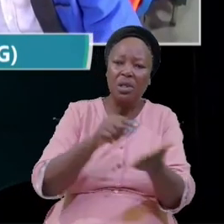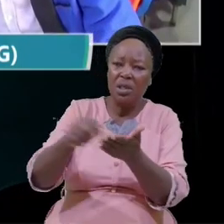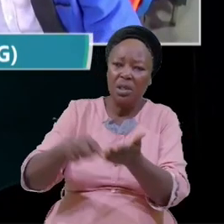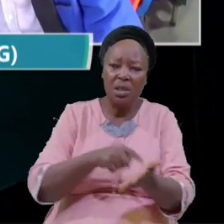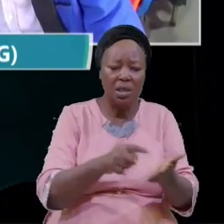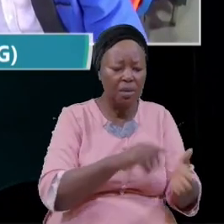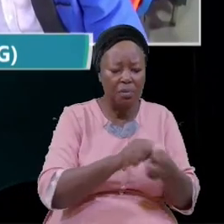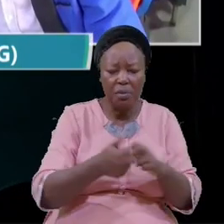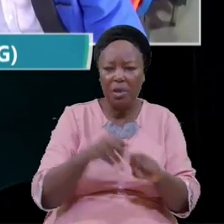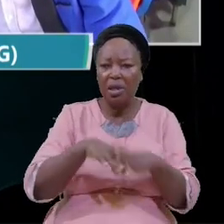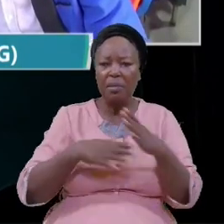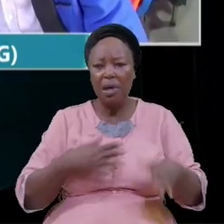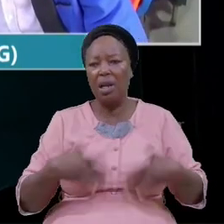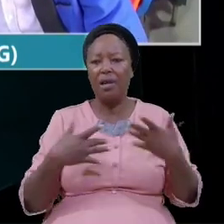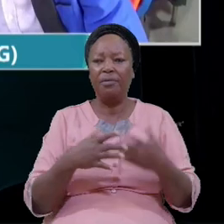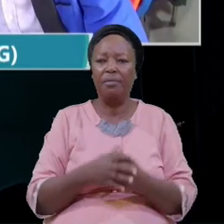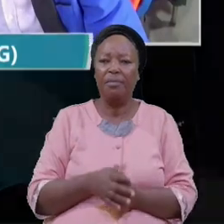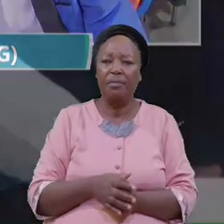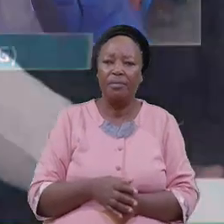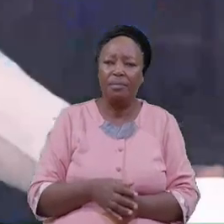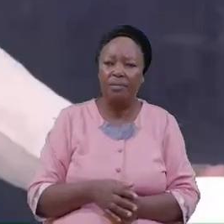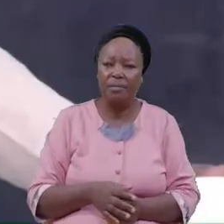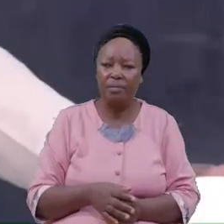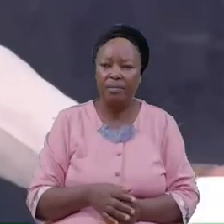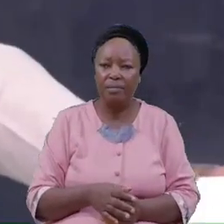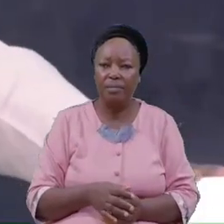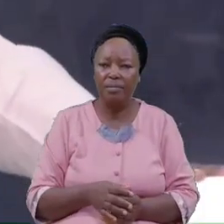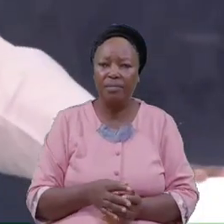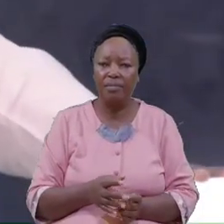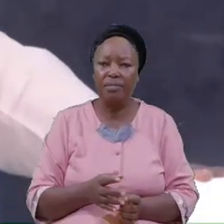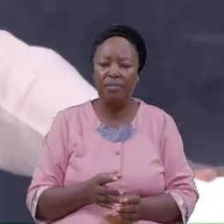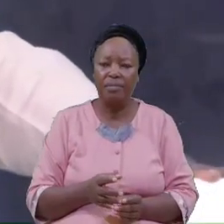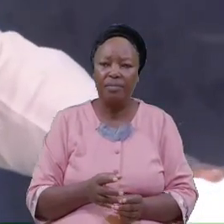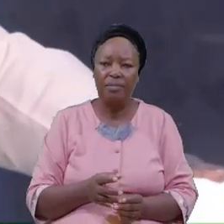in my mind? Est-ce que tu as cette confusion de dans ton As